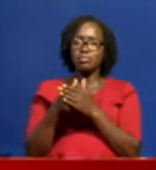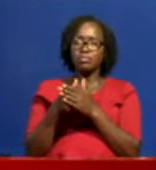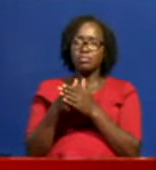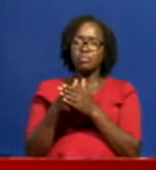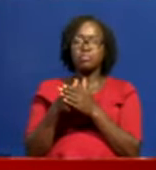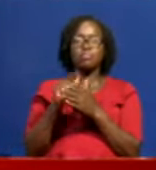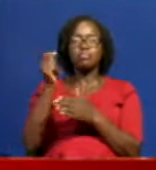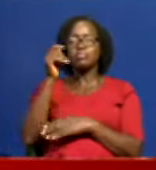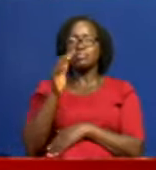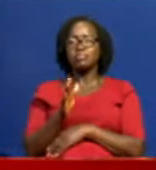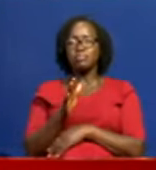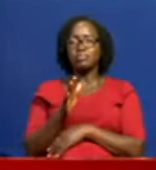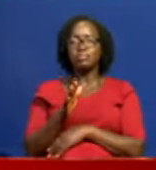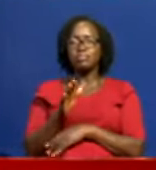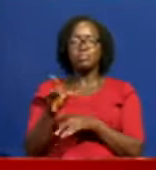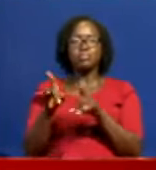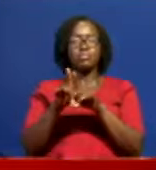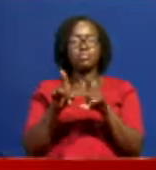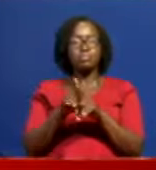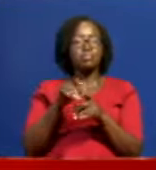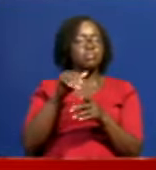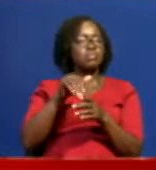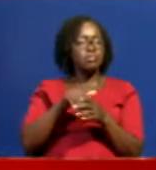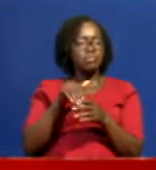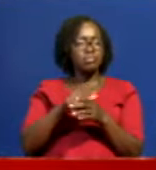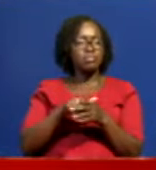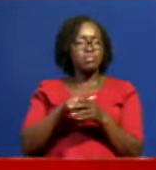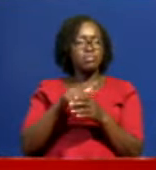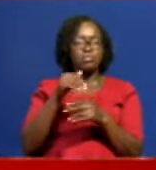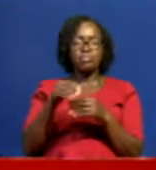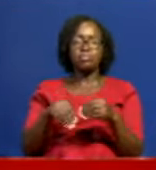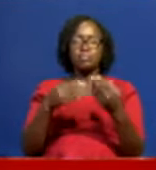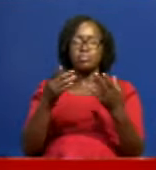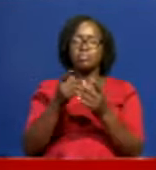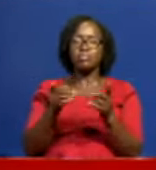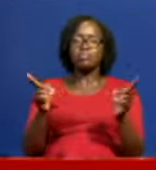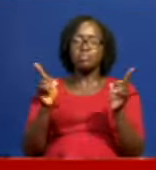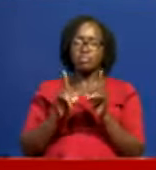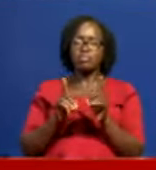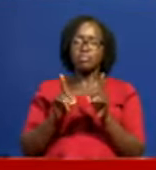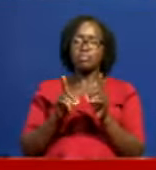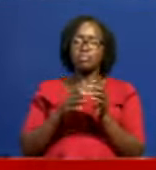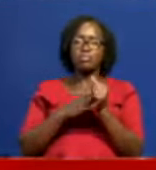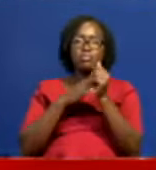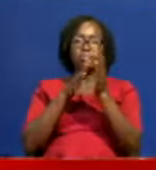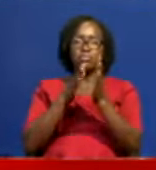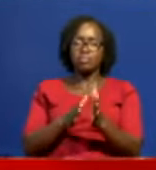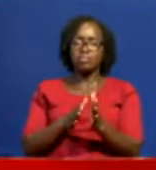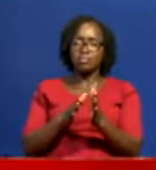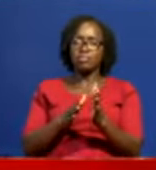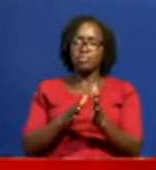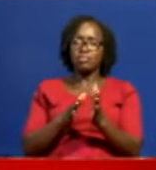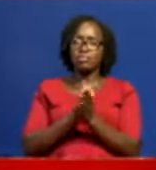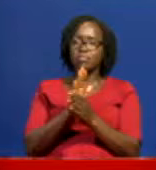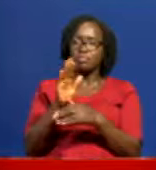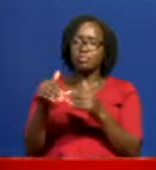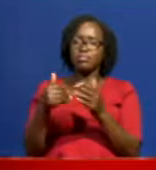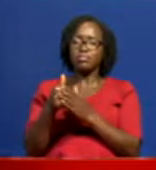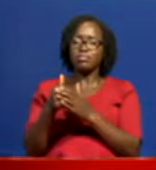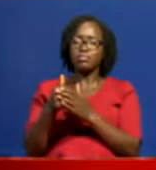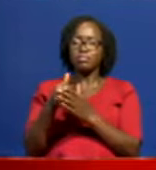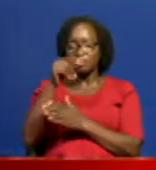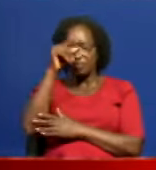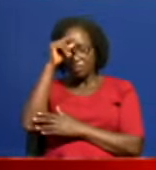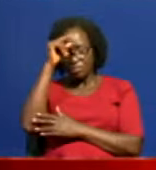The people of Kenya have also invested in providing us, their leaders, in all arms of